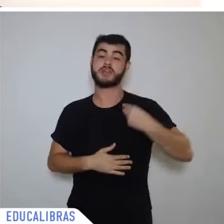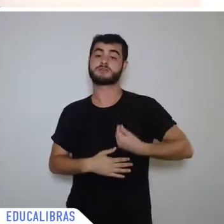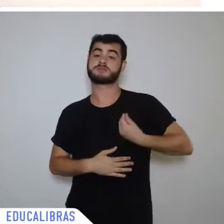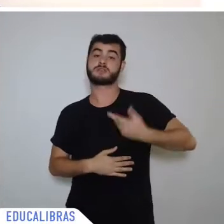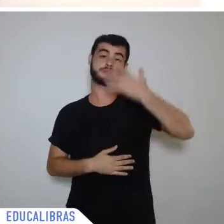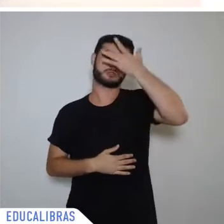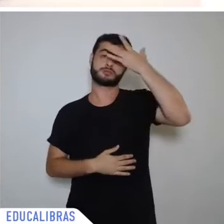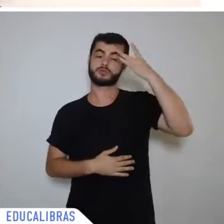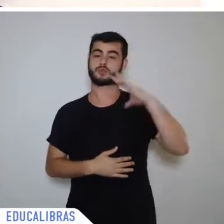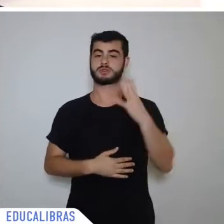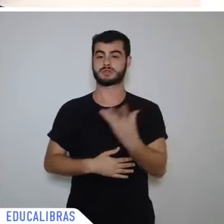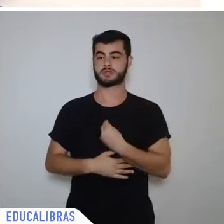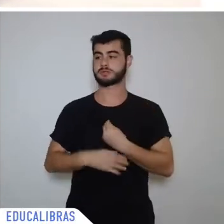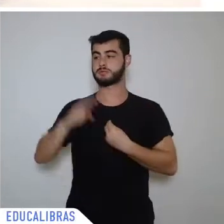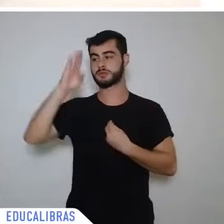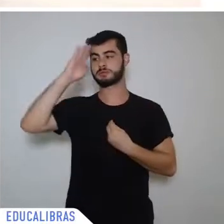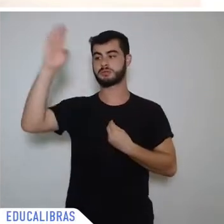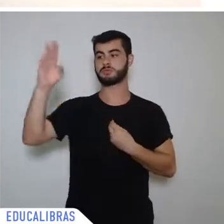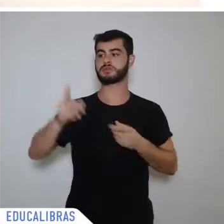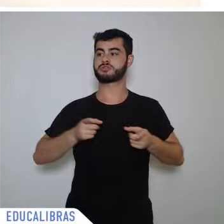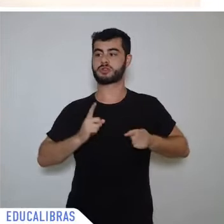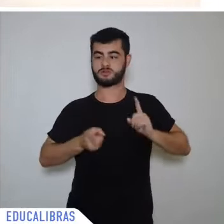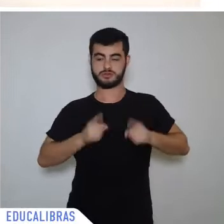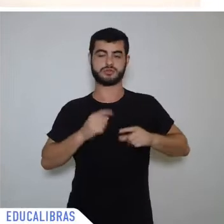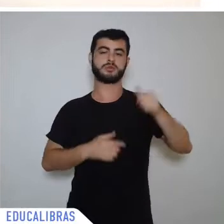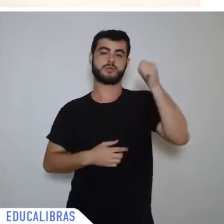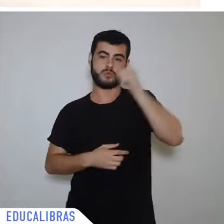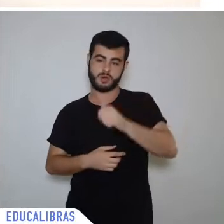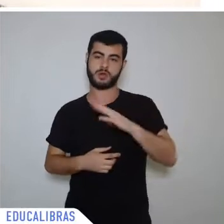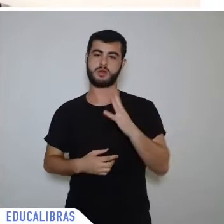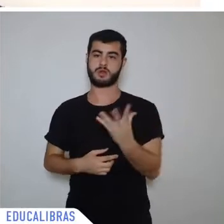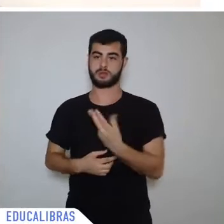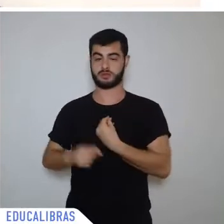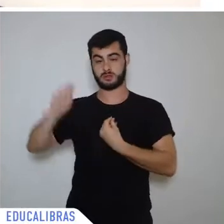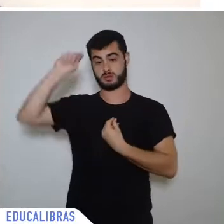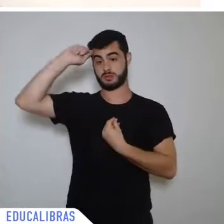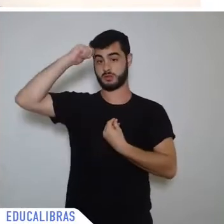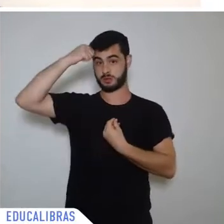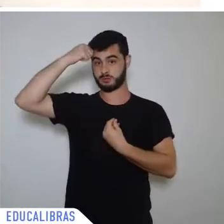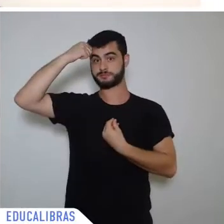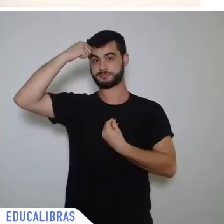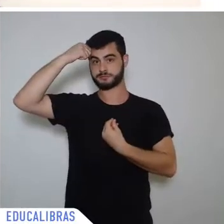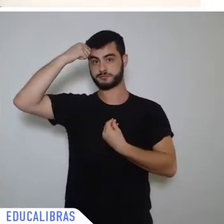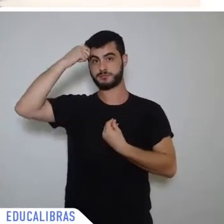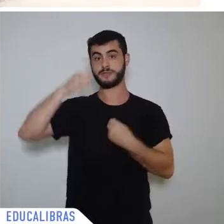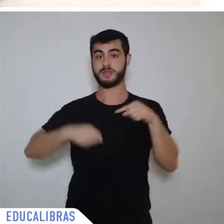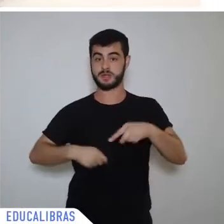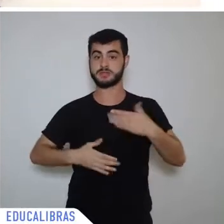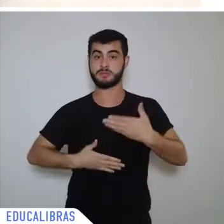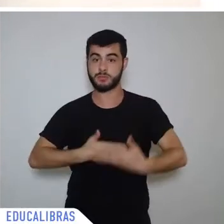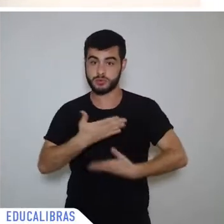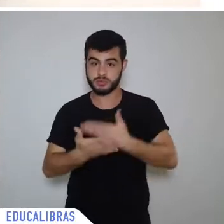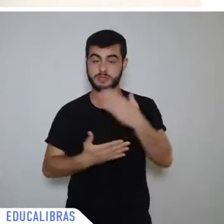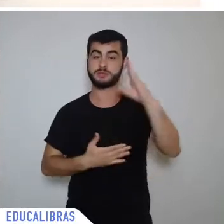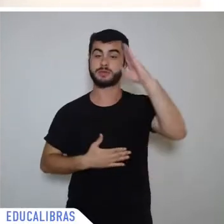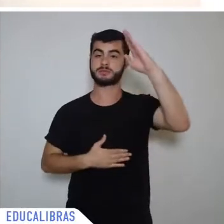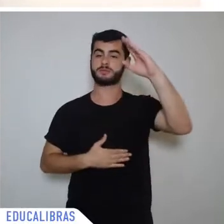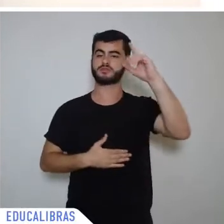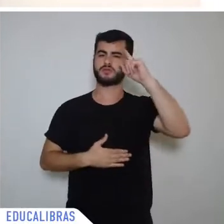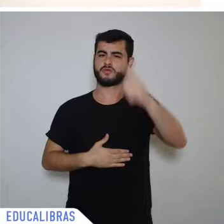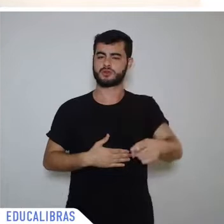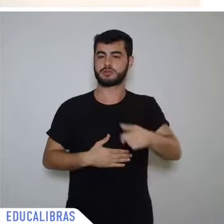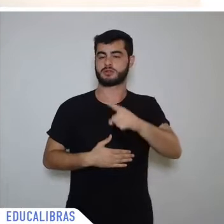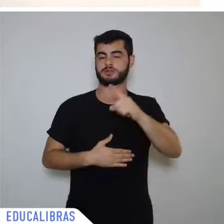precarity for the existence of trans people, especially transvestites and trans